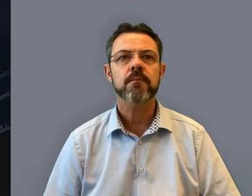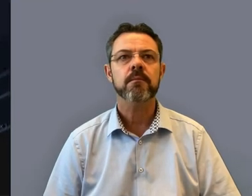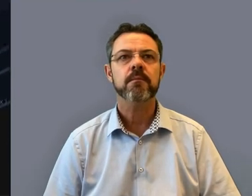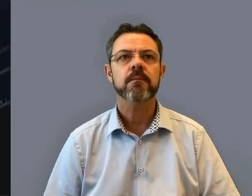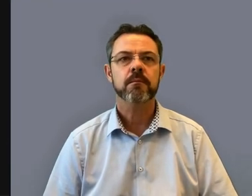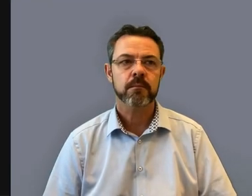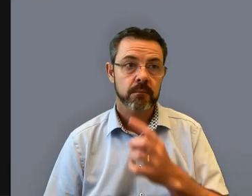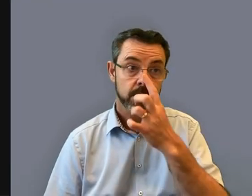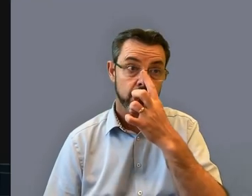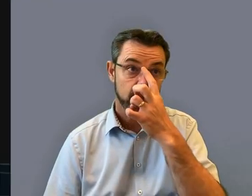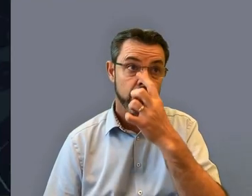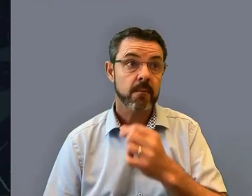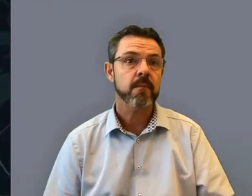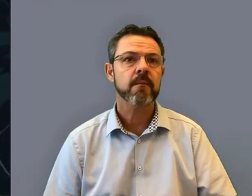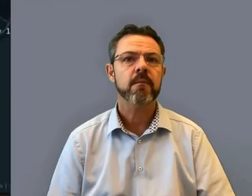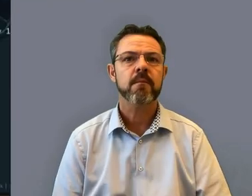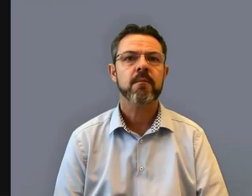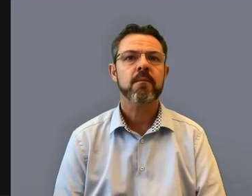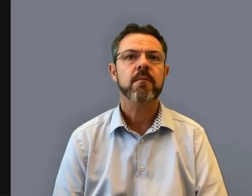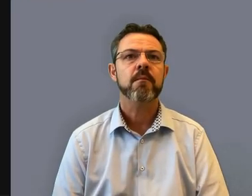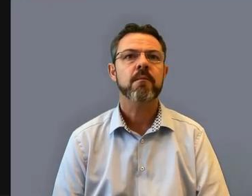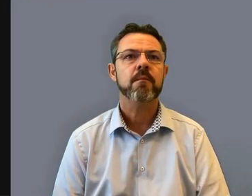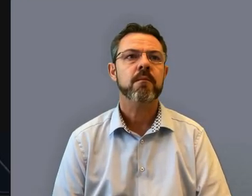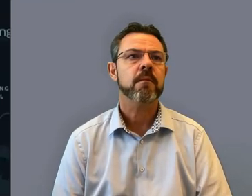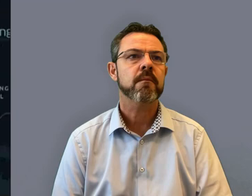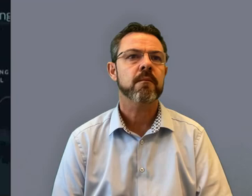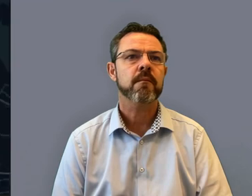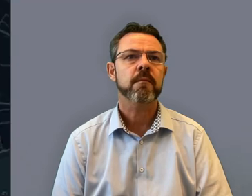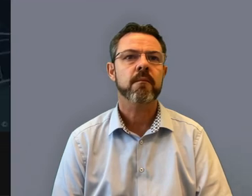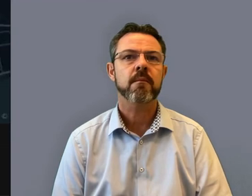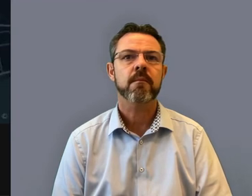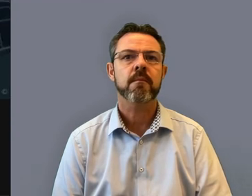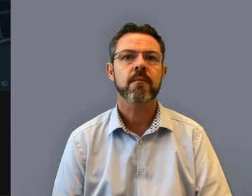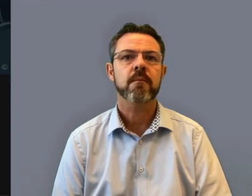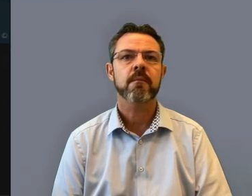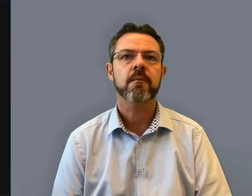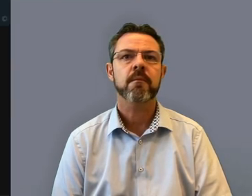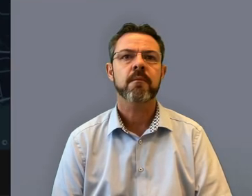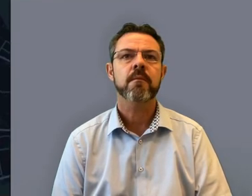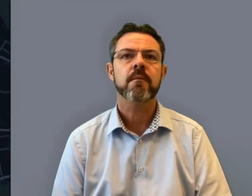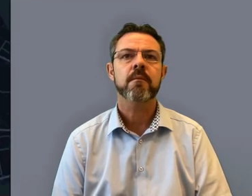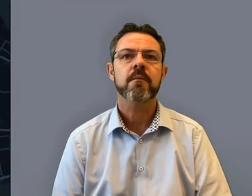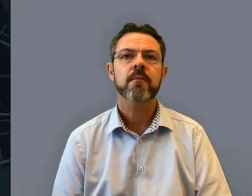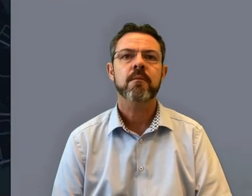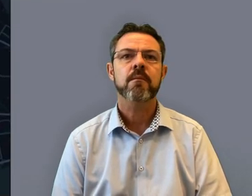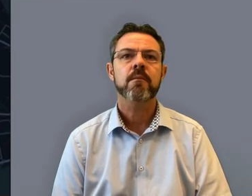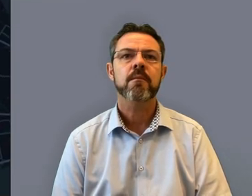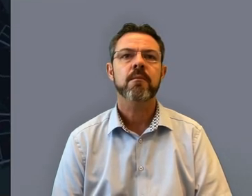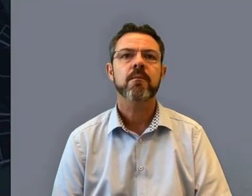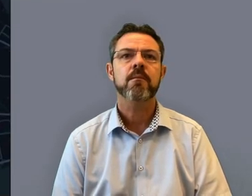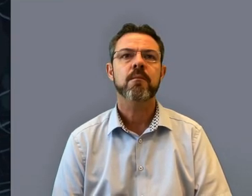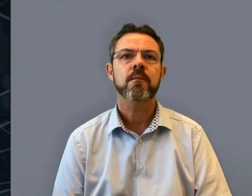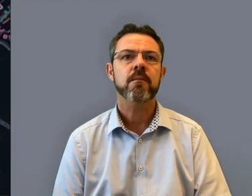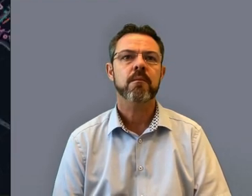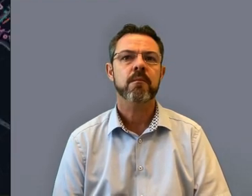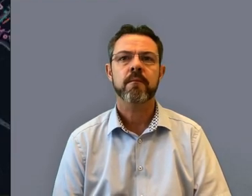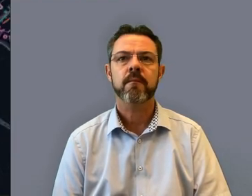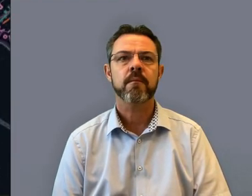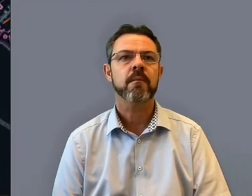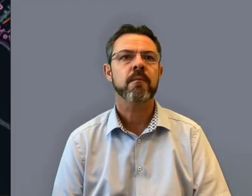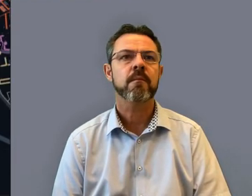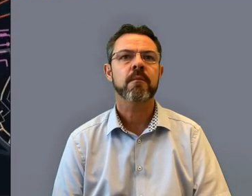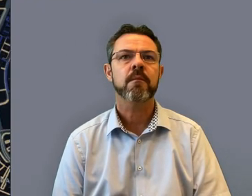mean with this. So if this is visible, let me just jump to the end. So this is what we will typically do. We will take an